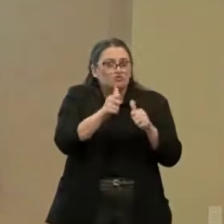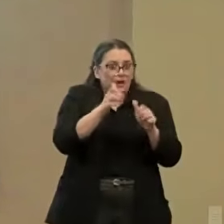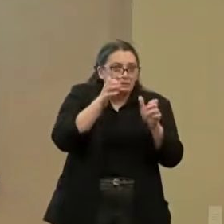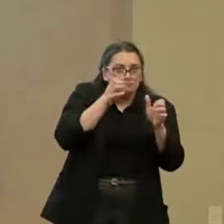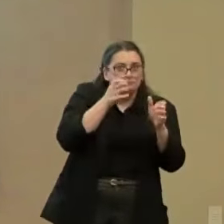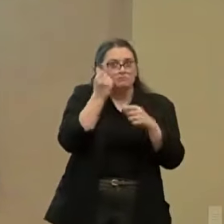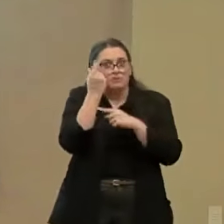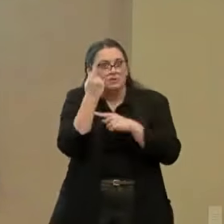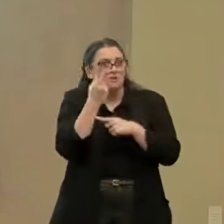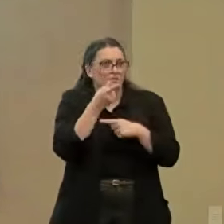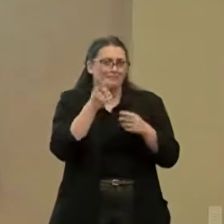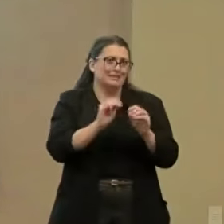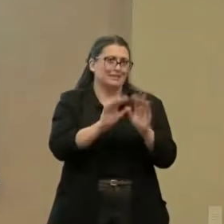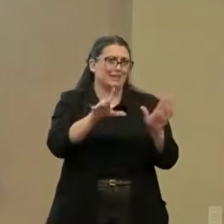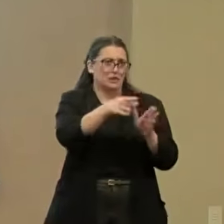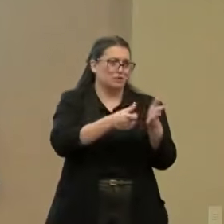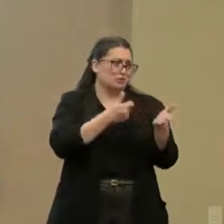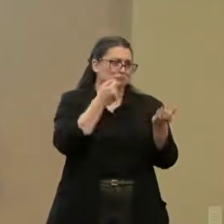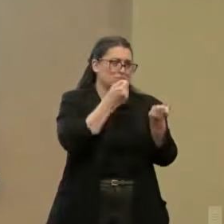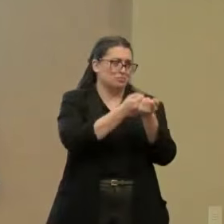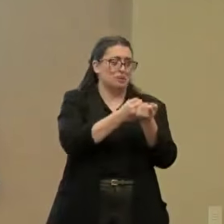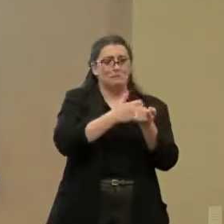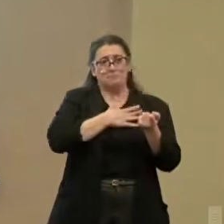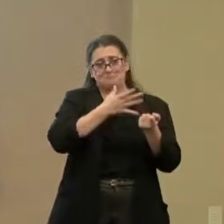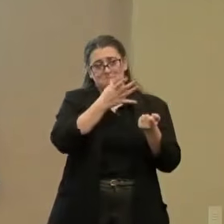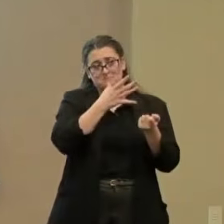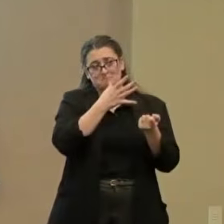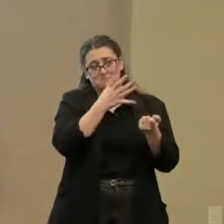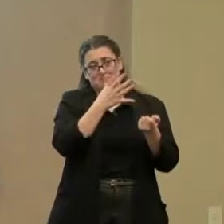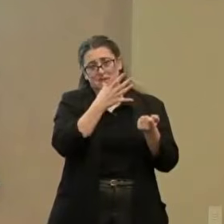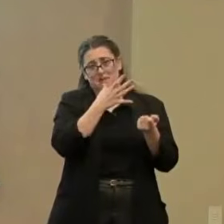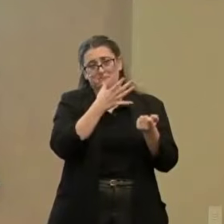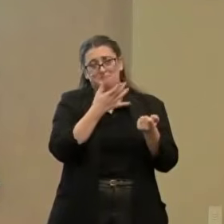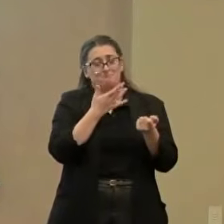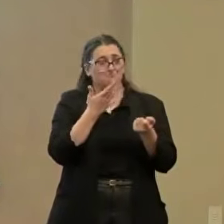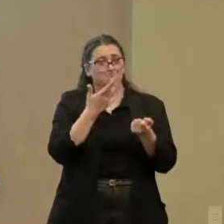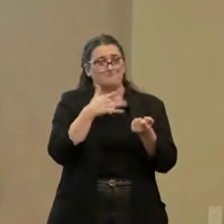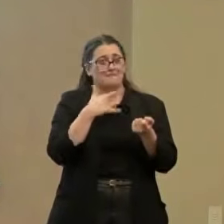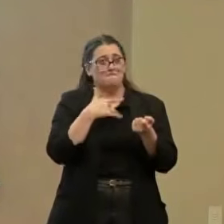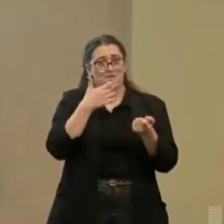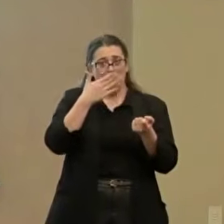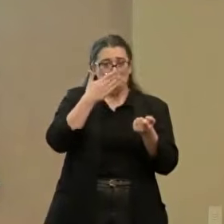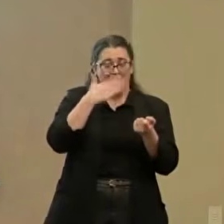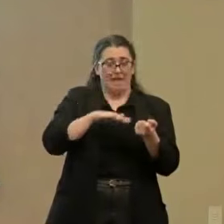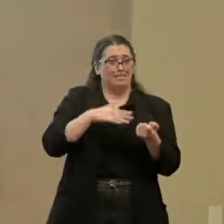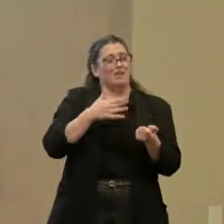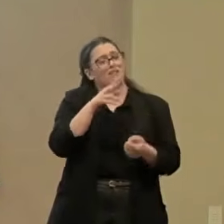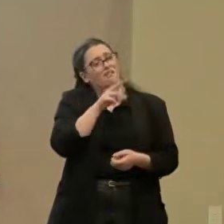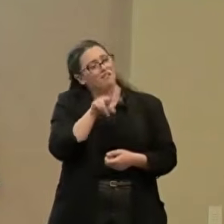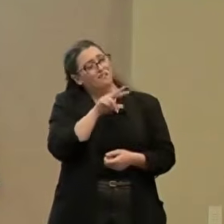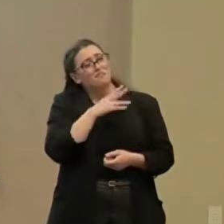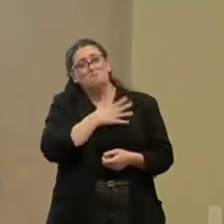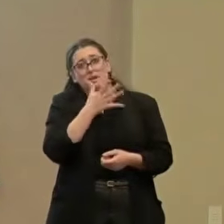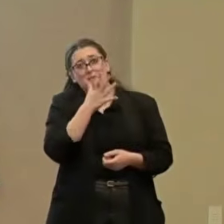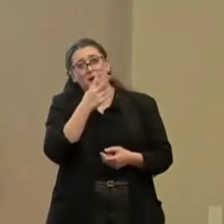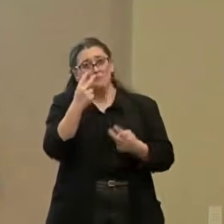your support. I know my mother had a lot of problems, like feeling so bad. She told me that she wished